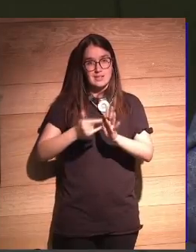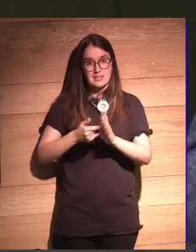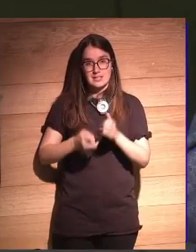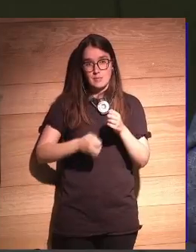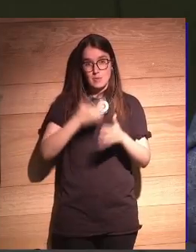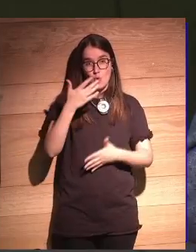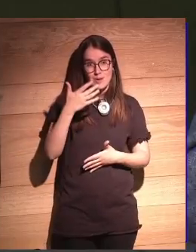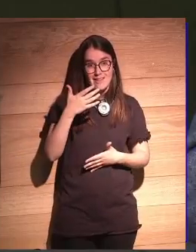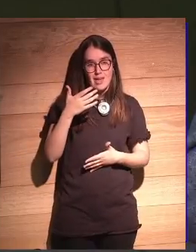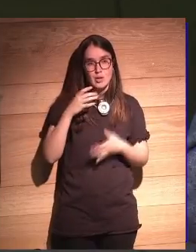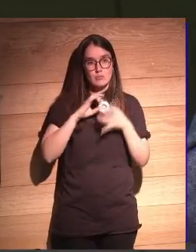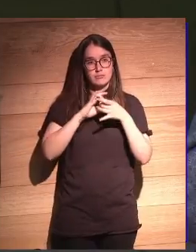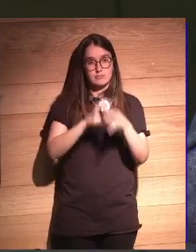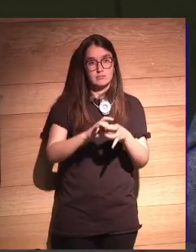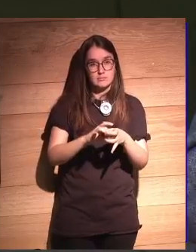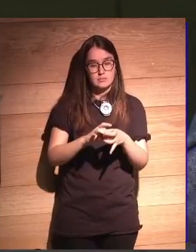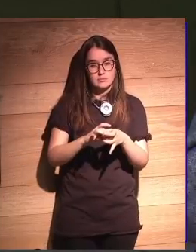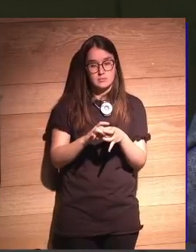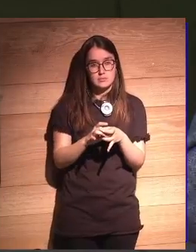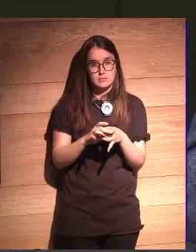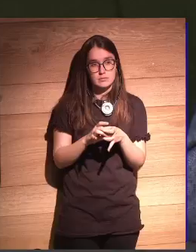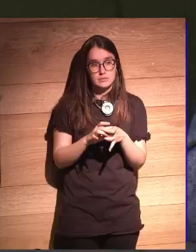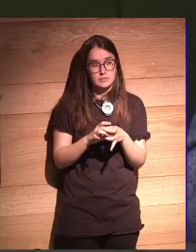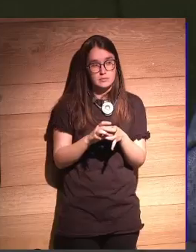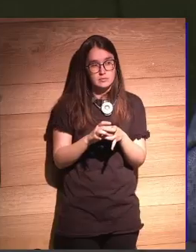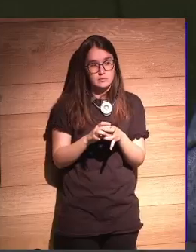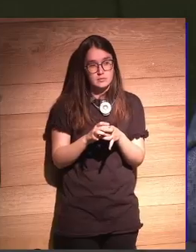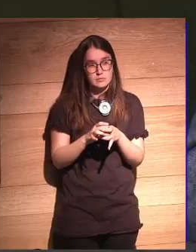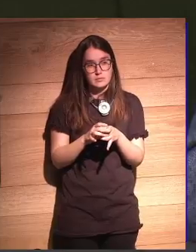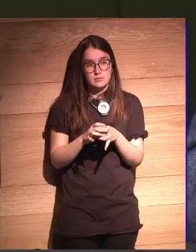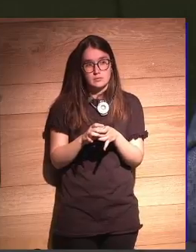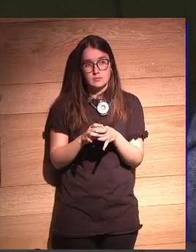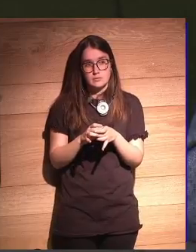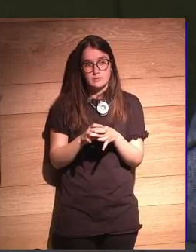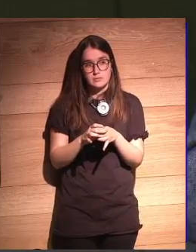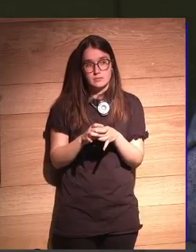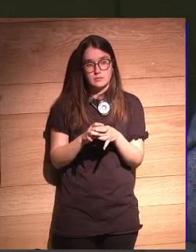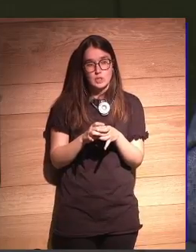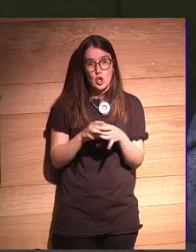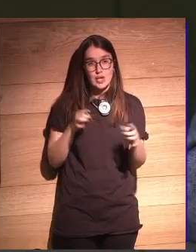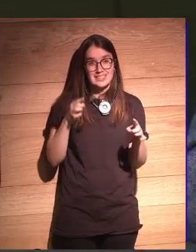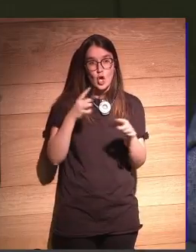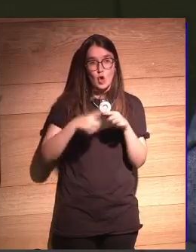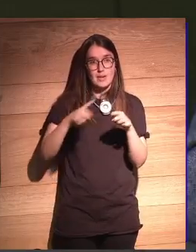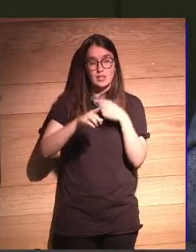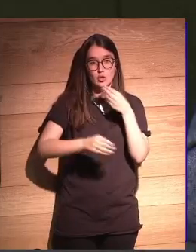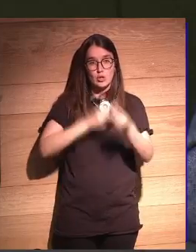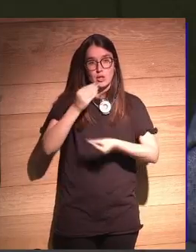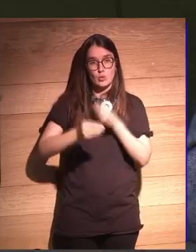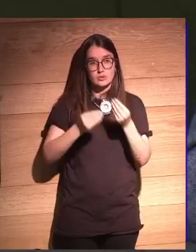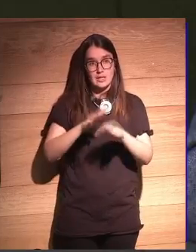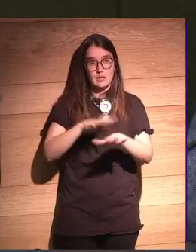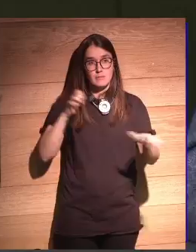about how to keep making a profit from the real estate market, and this connected with the